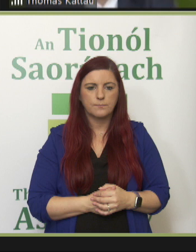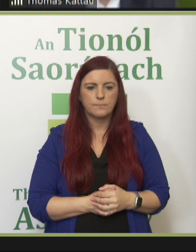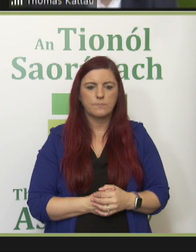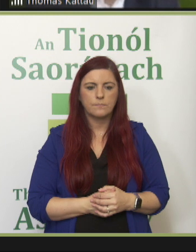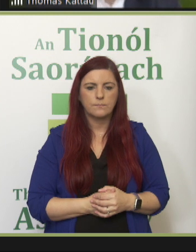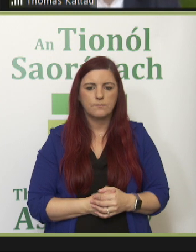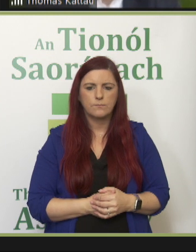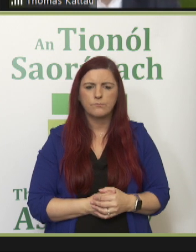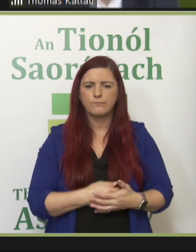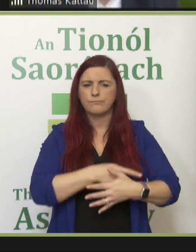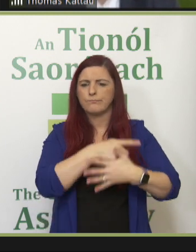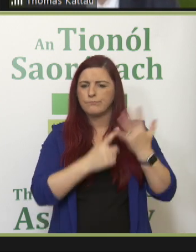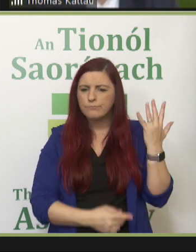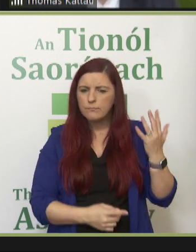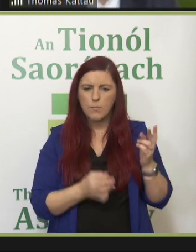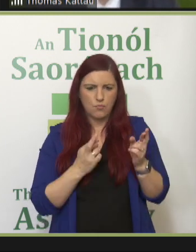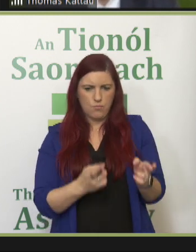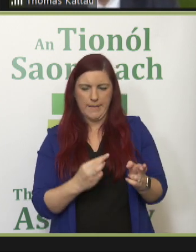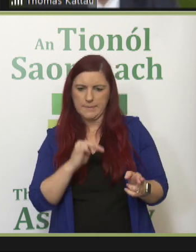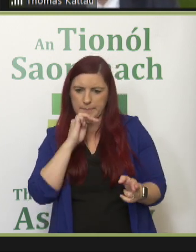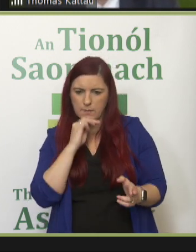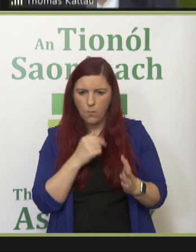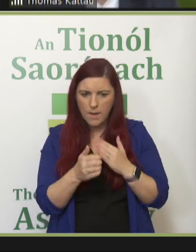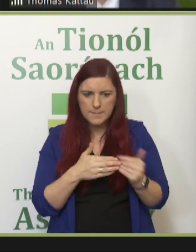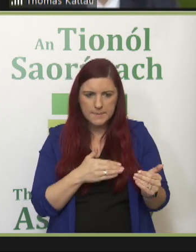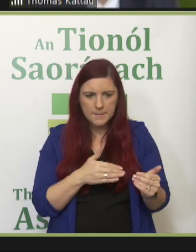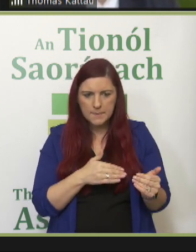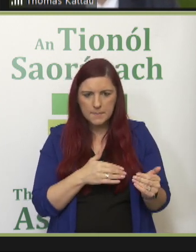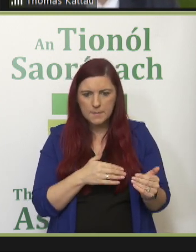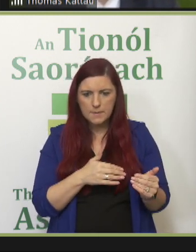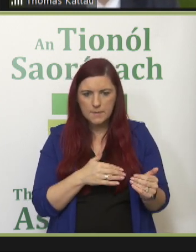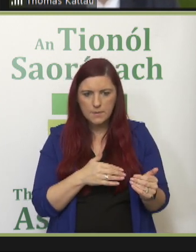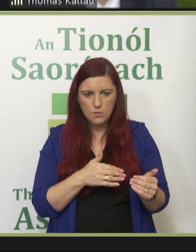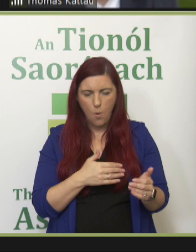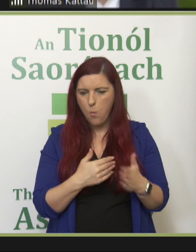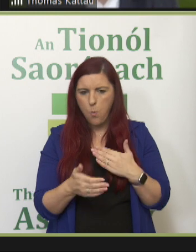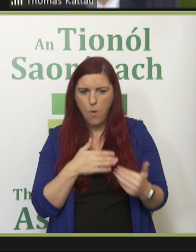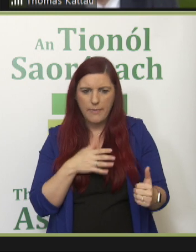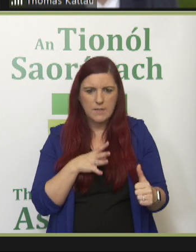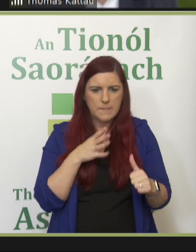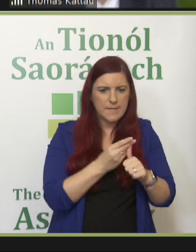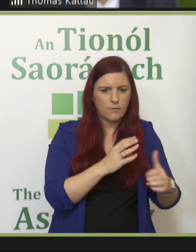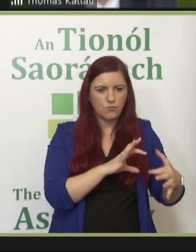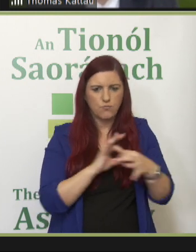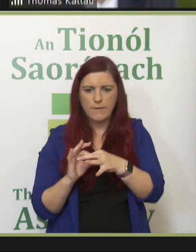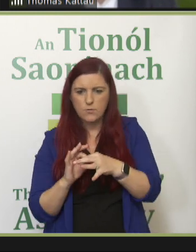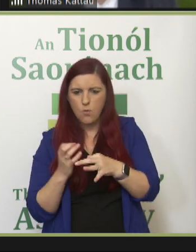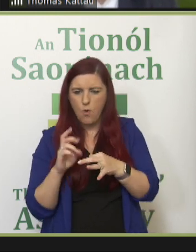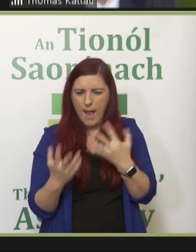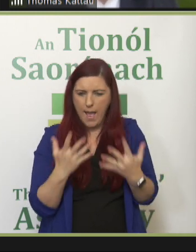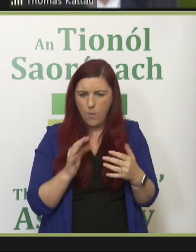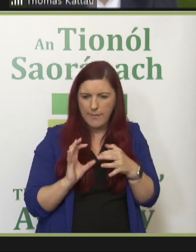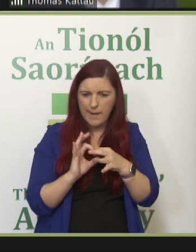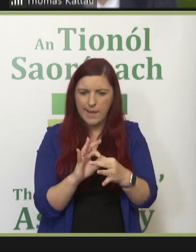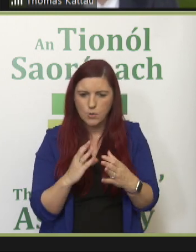What are these rights I'm referring to now? What are their specific relevance, or what rights, human rights, are specifically